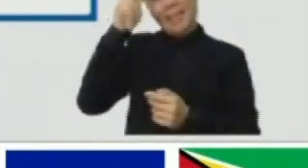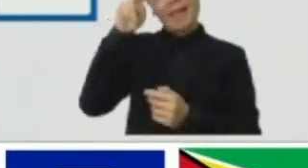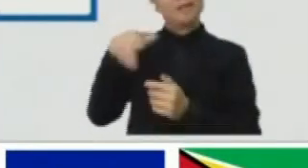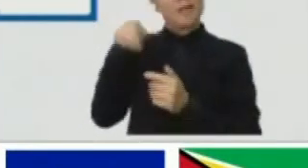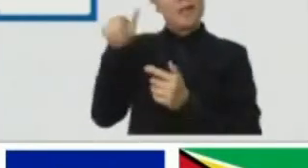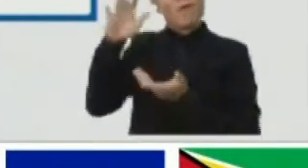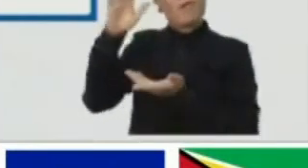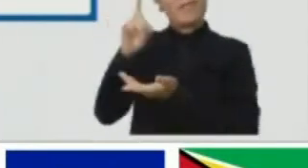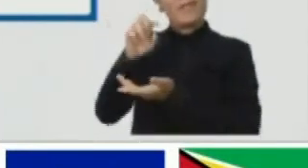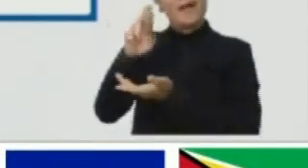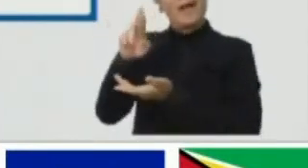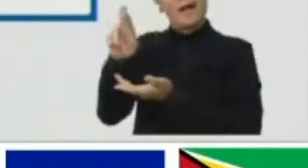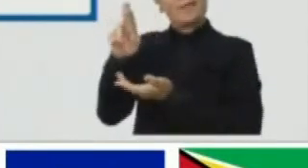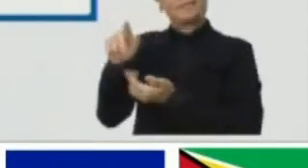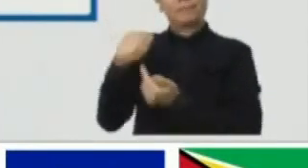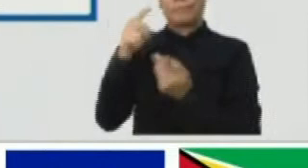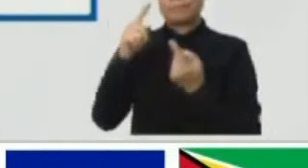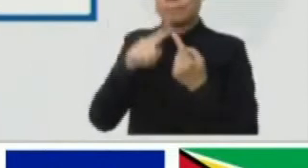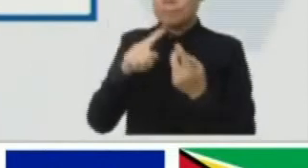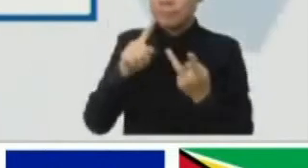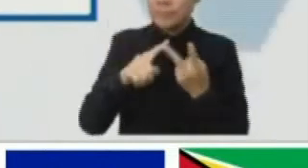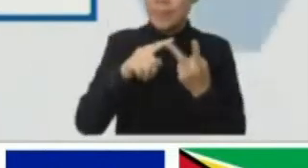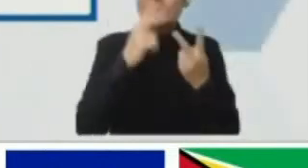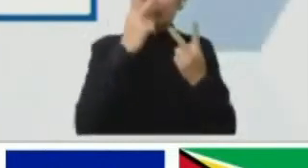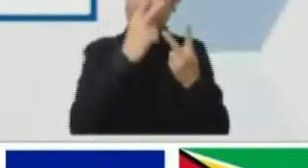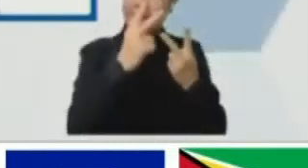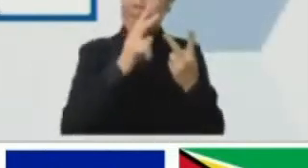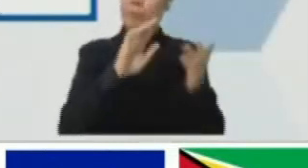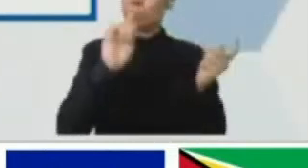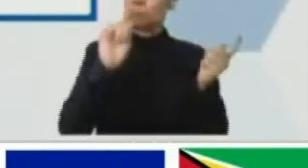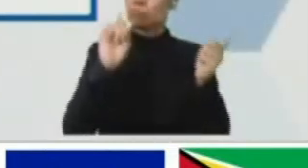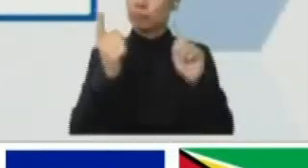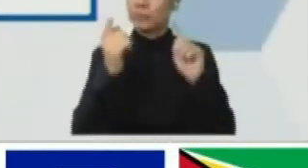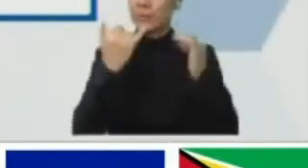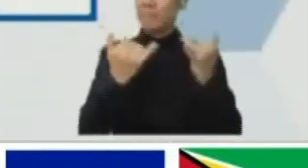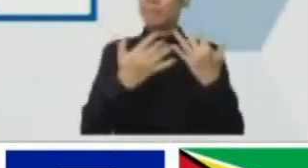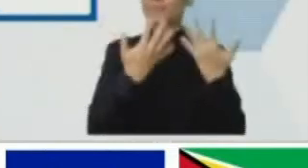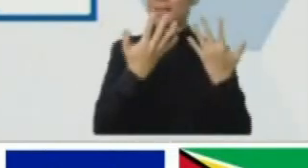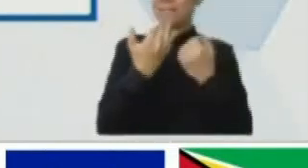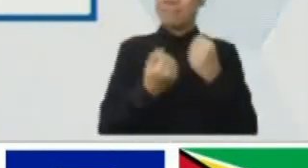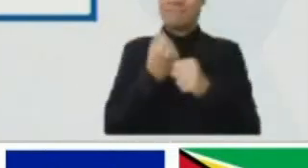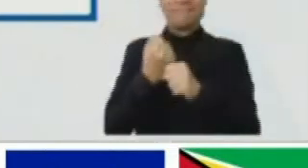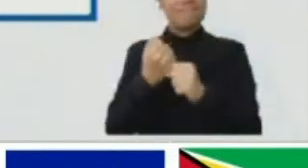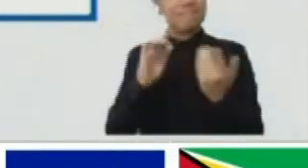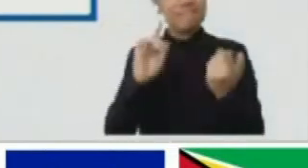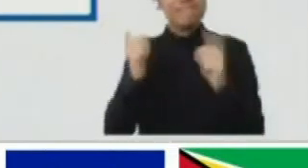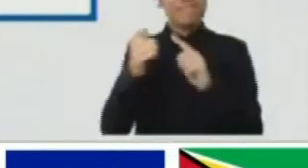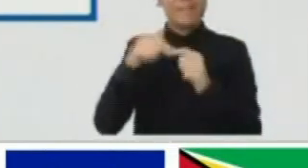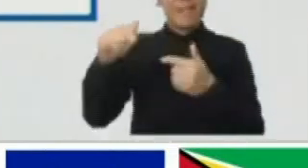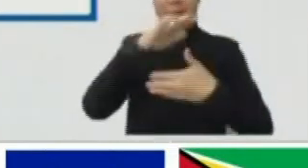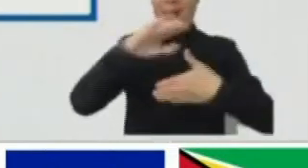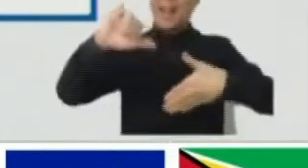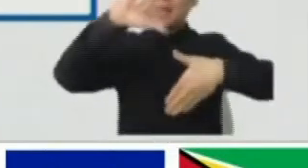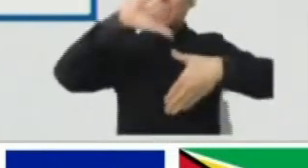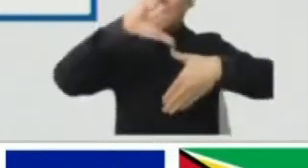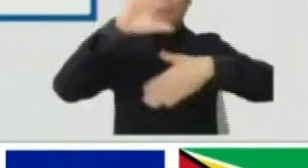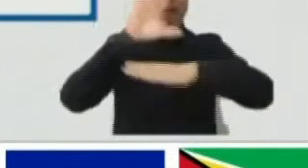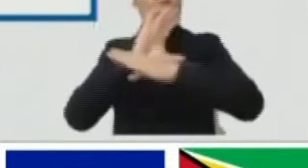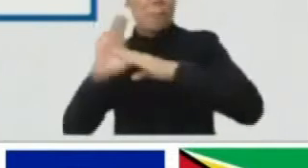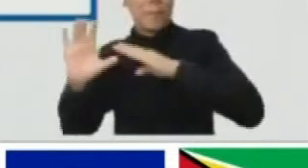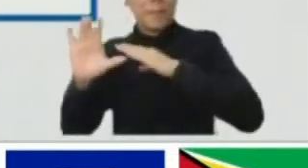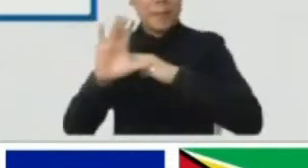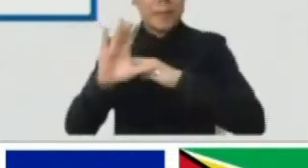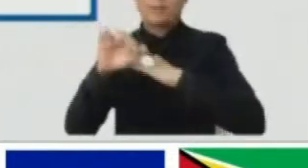as the midterm review of the Sendai Framework gets underway. Latin America and the Caribbean is the region most affected by